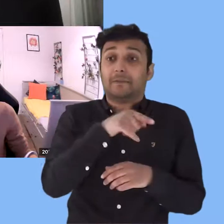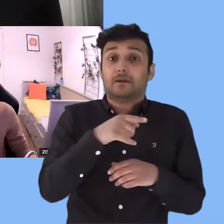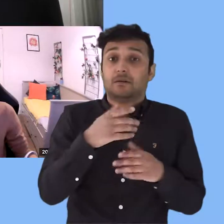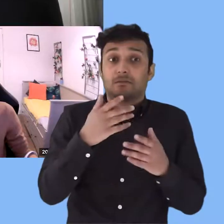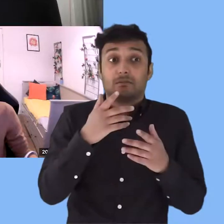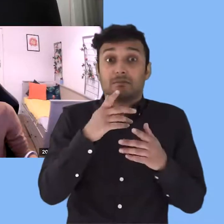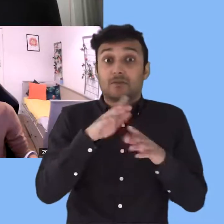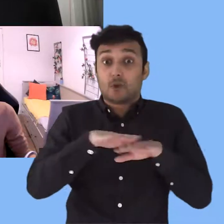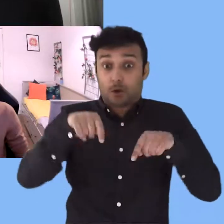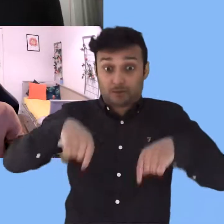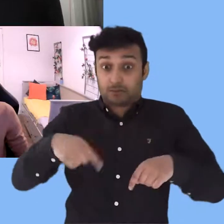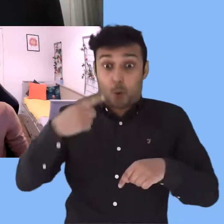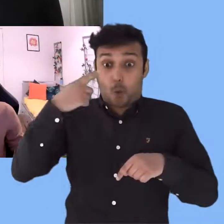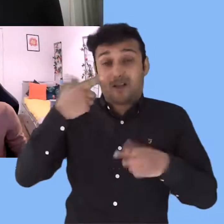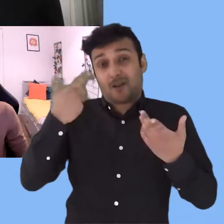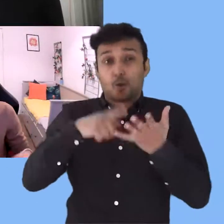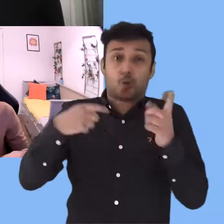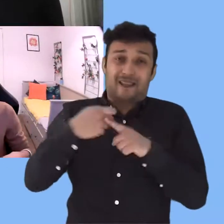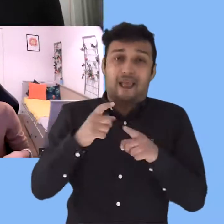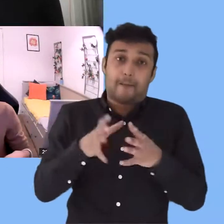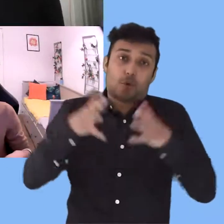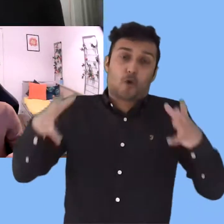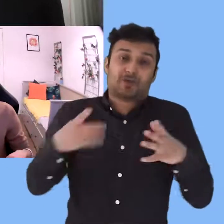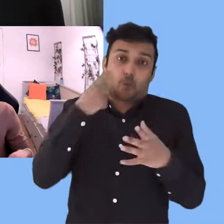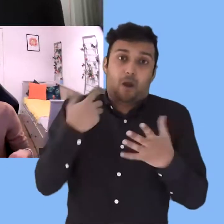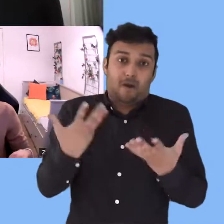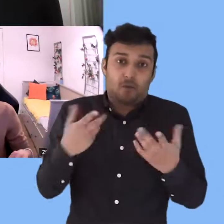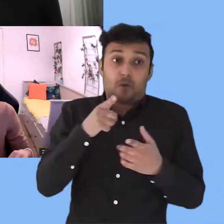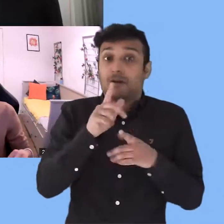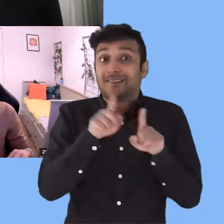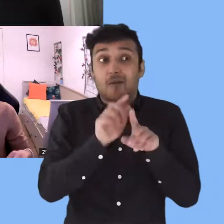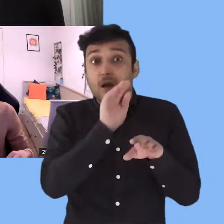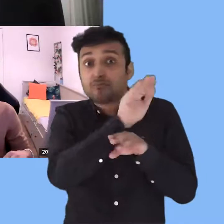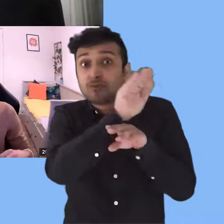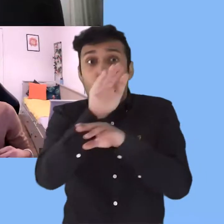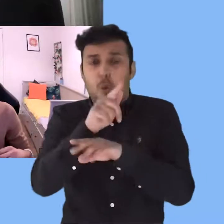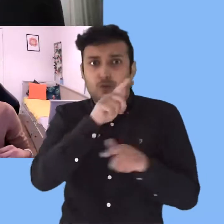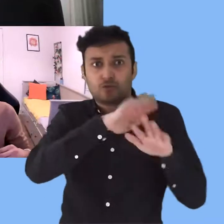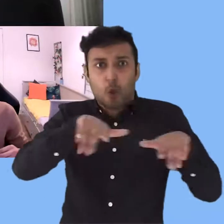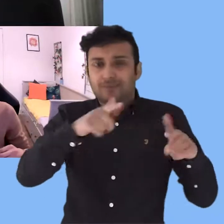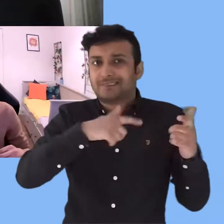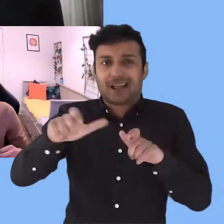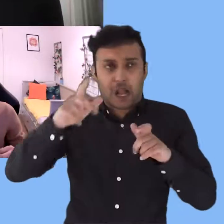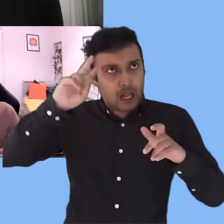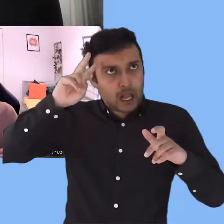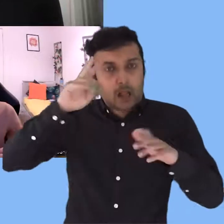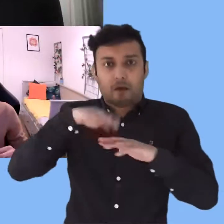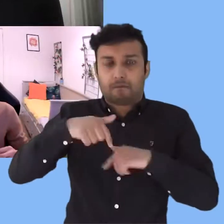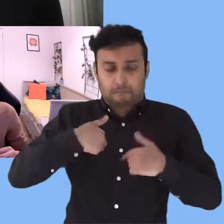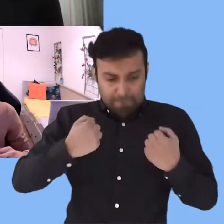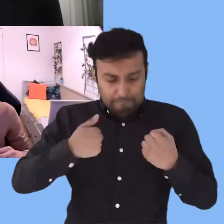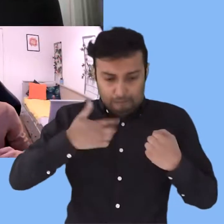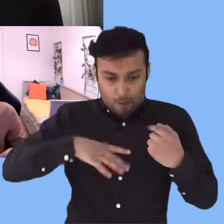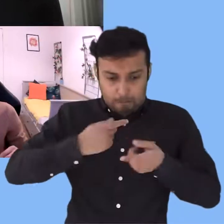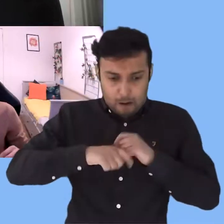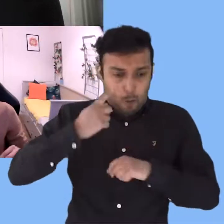bothers me, it really upsets me. I find it really a hard concept to reckon with, because that in itself shows the